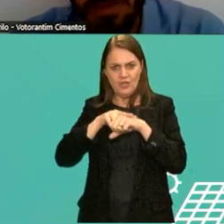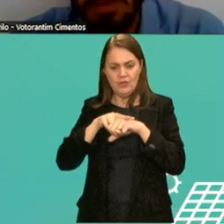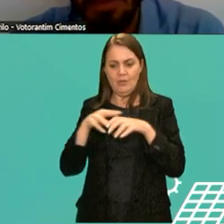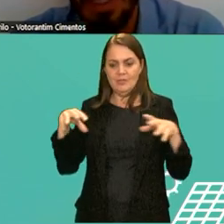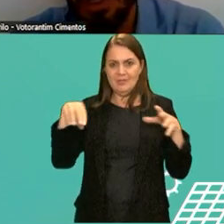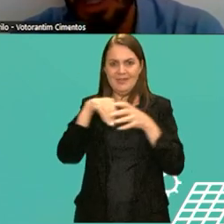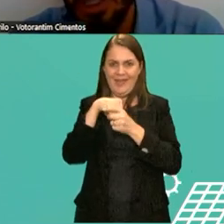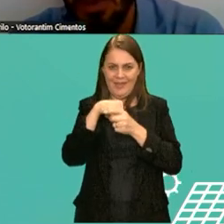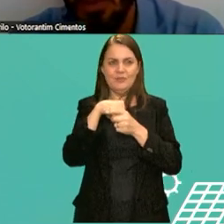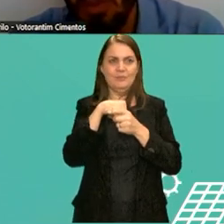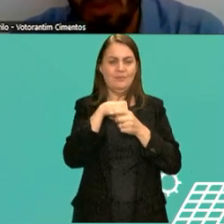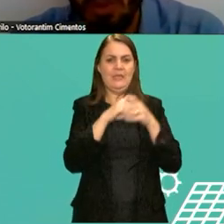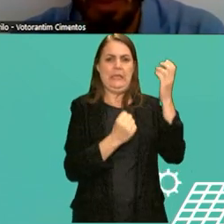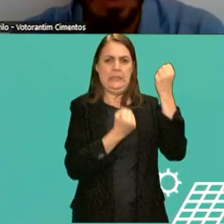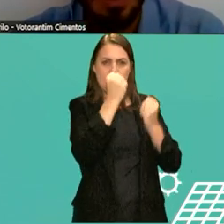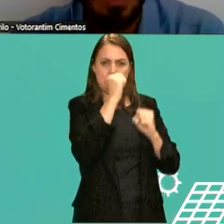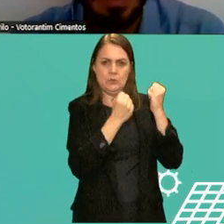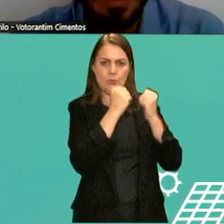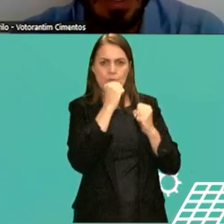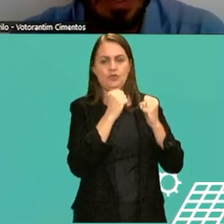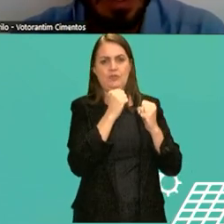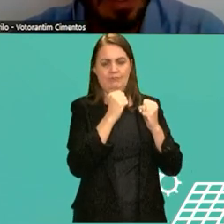considering it as a fuel,